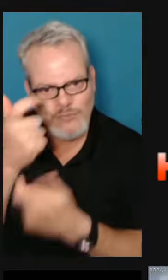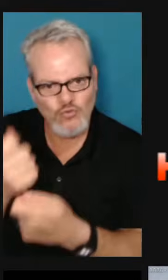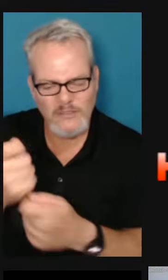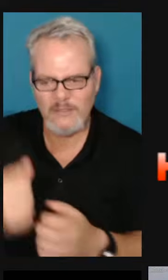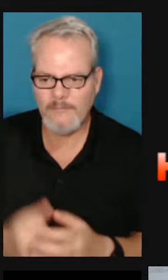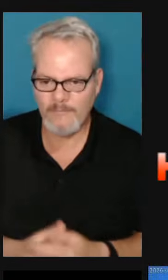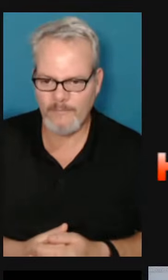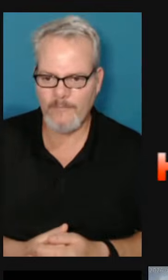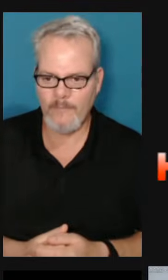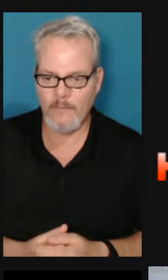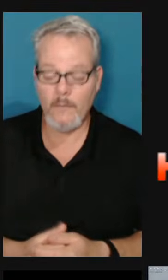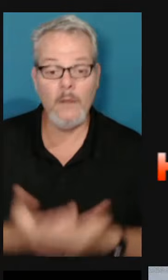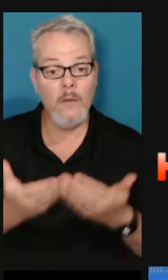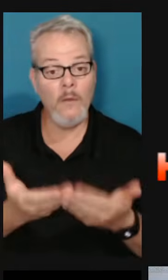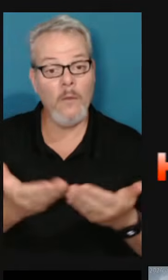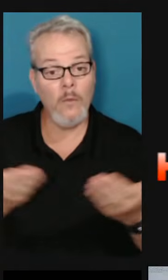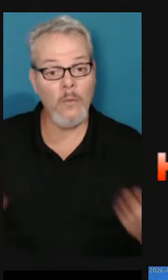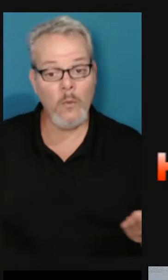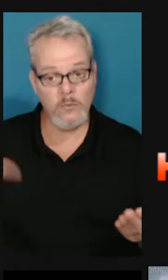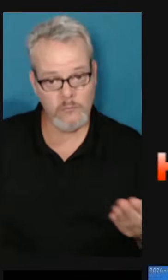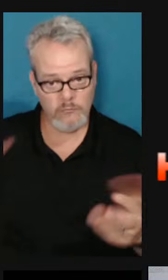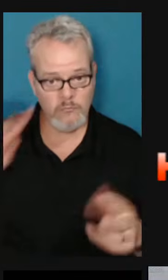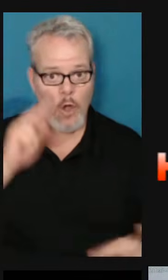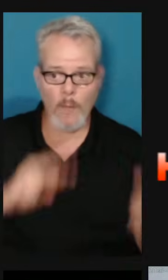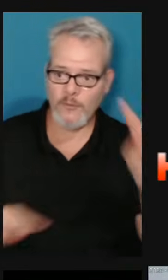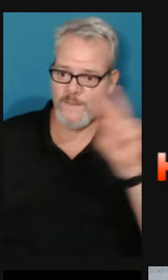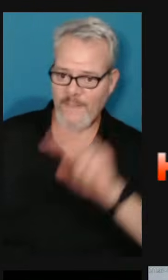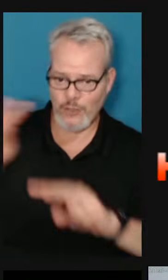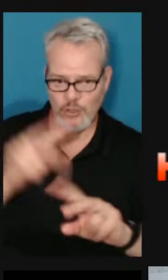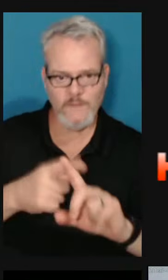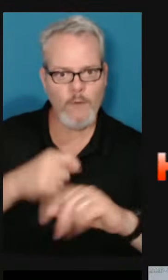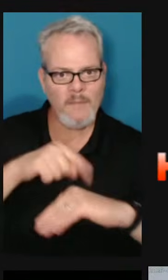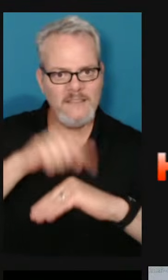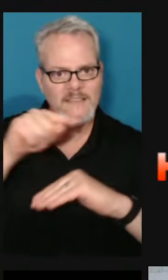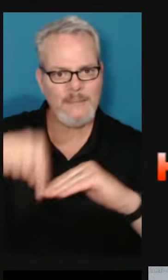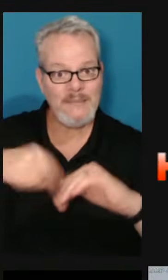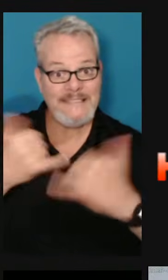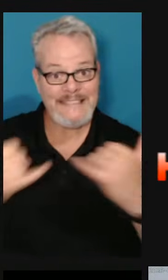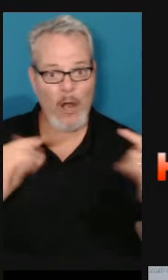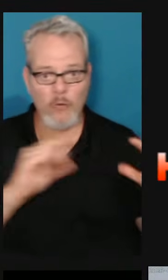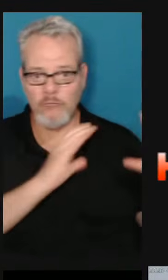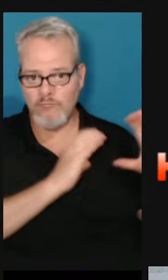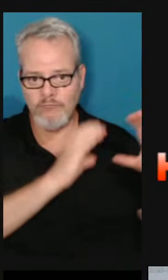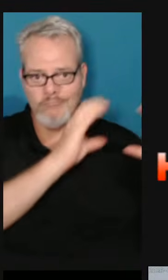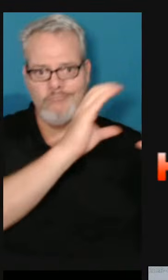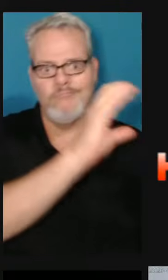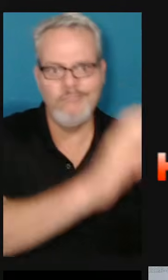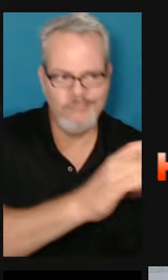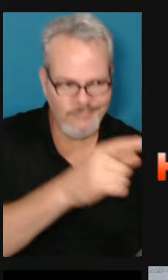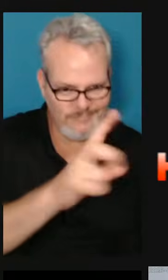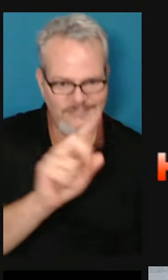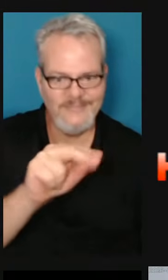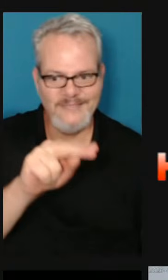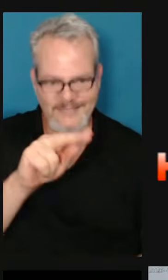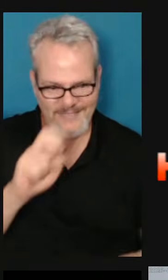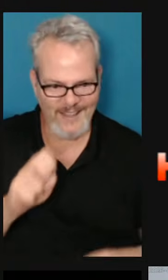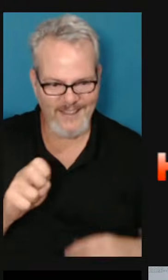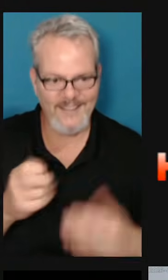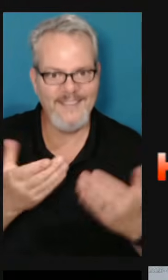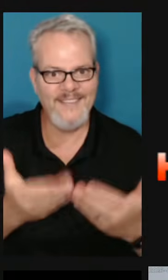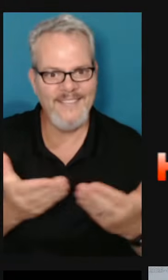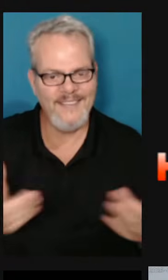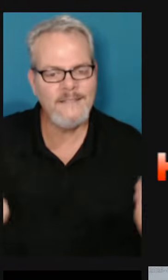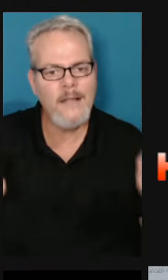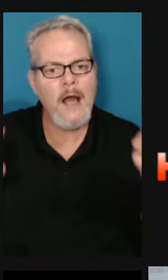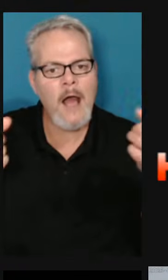those are the observations we have from the summit region. I'm going to pass it to Dane now to talk about the observations we have from the community that we've sourced from Hawaii Tracker.